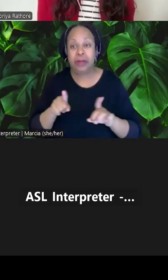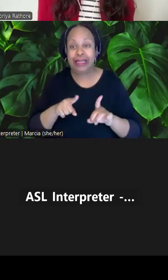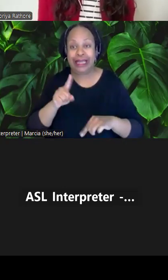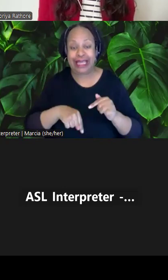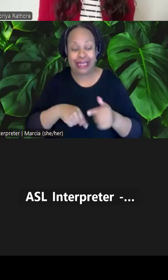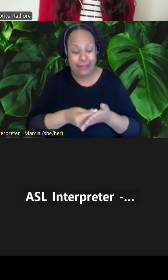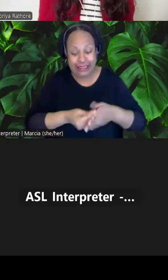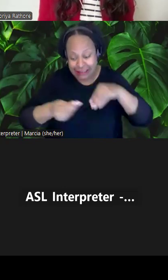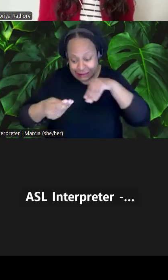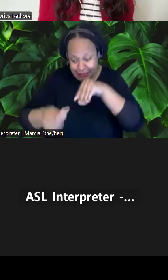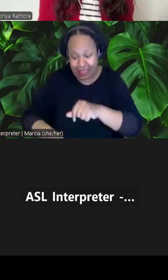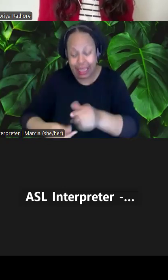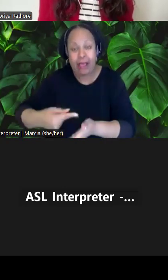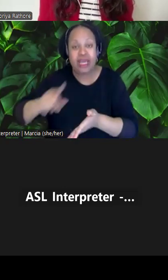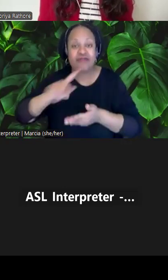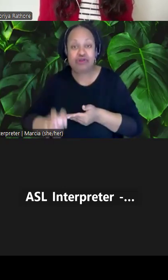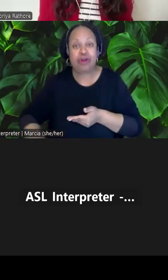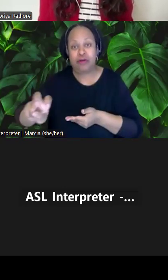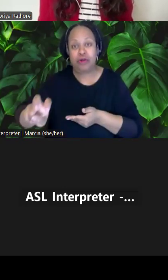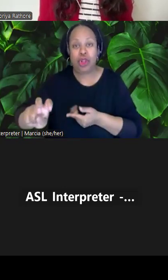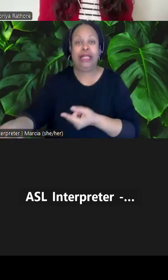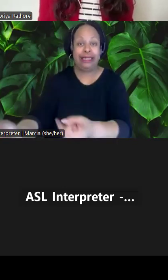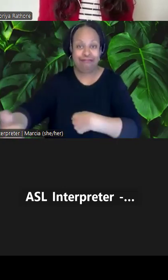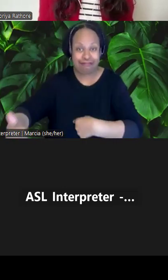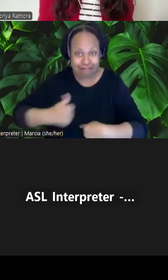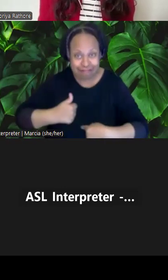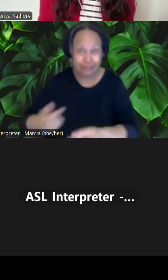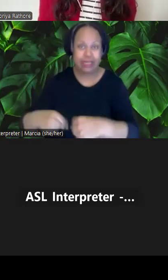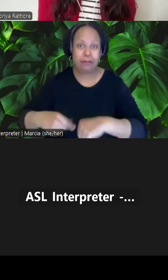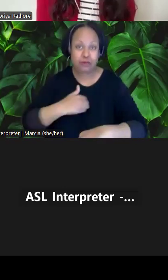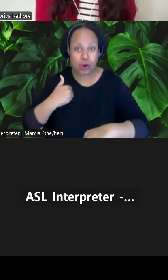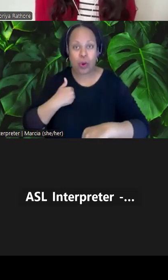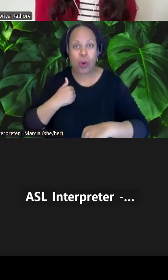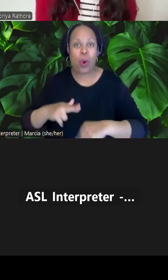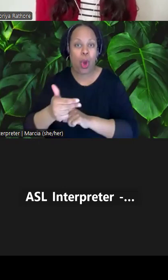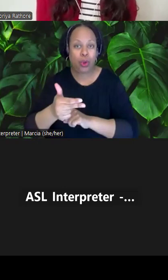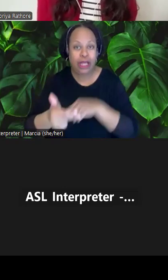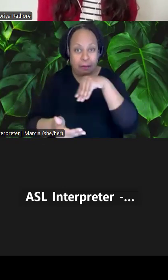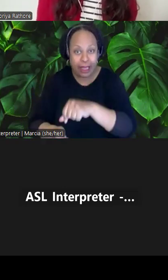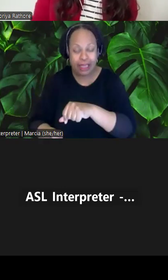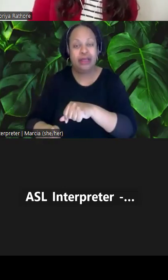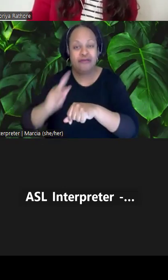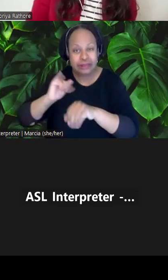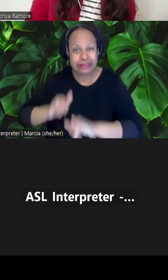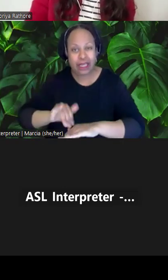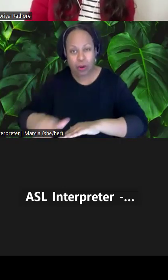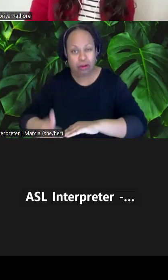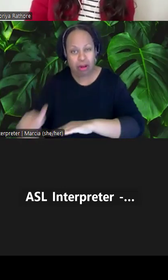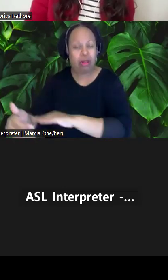the grant to pay for their travel to Toronto or their hotel in Toronto, for example.